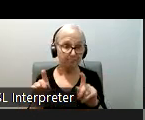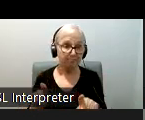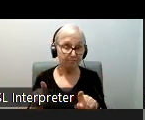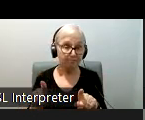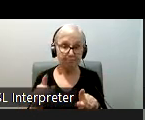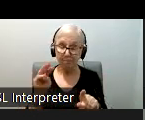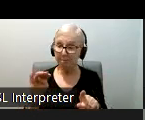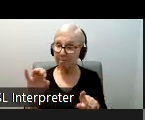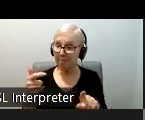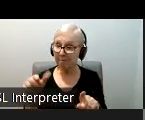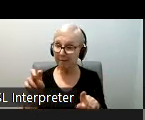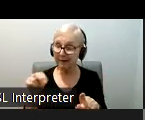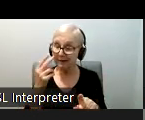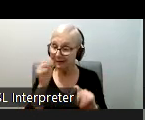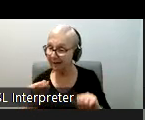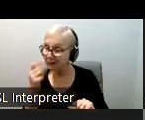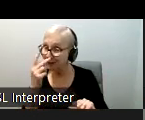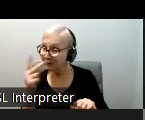Megan, can you see?